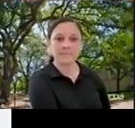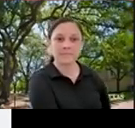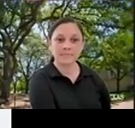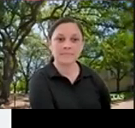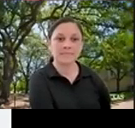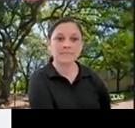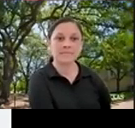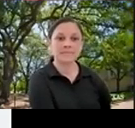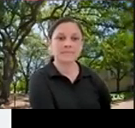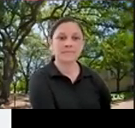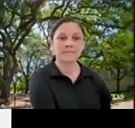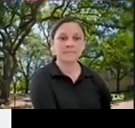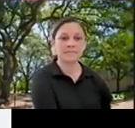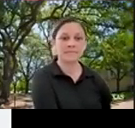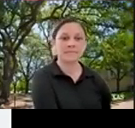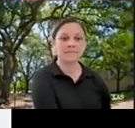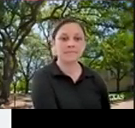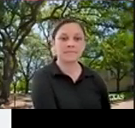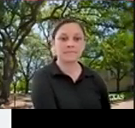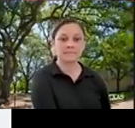I think that